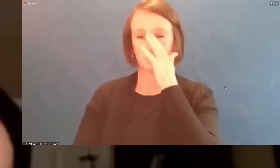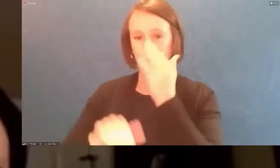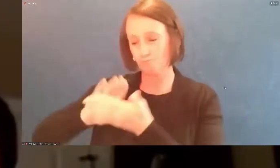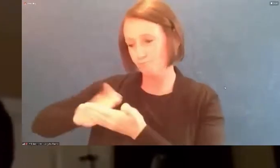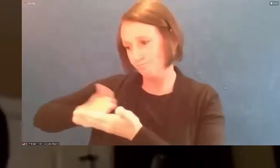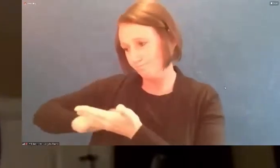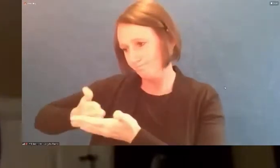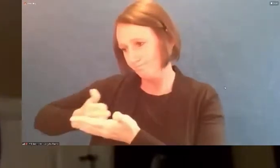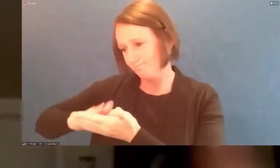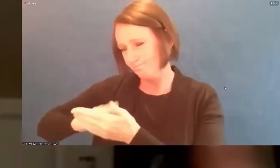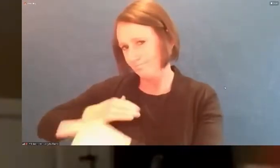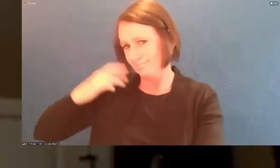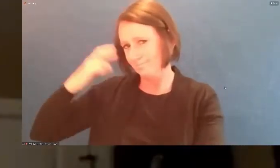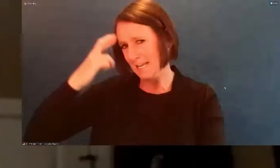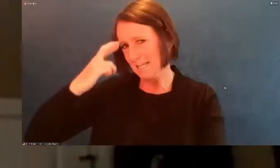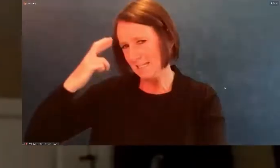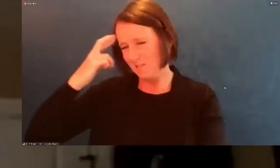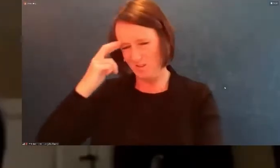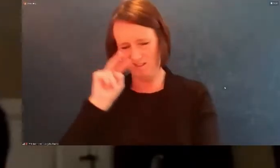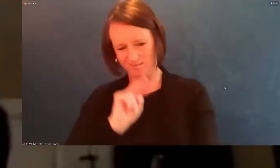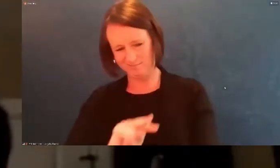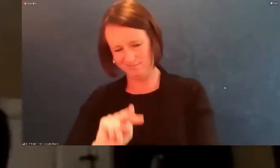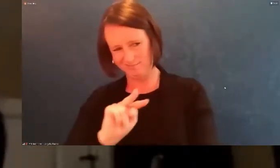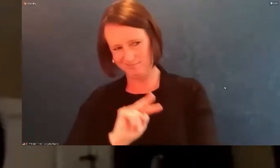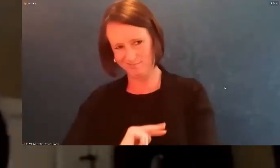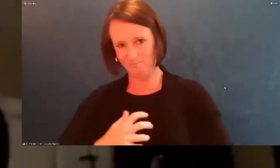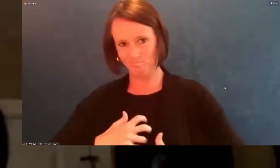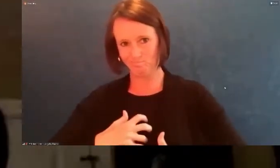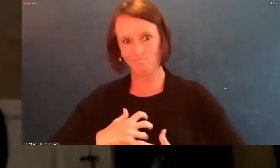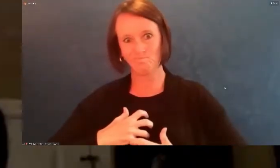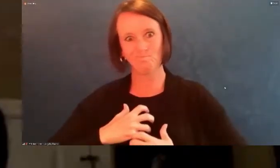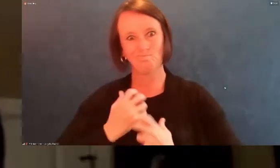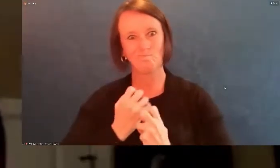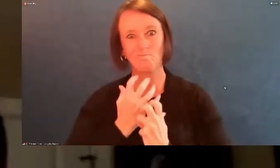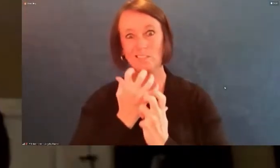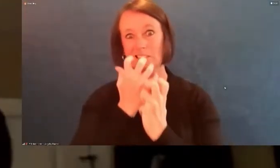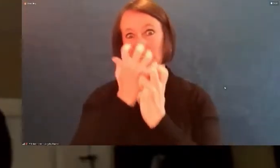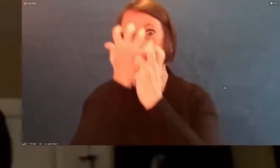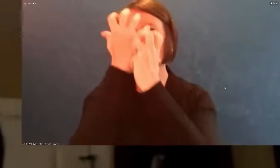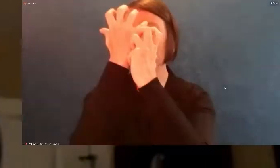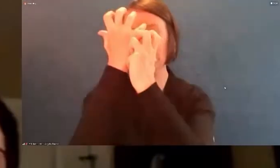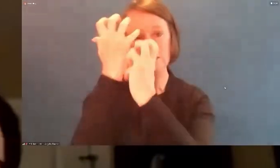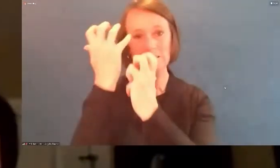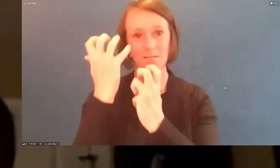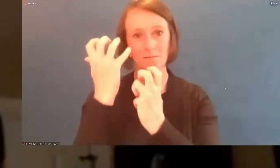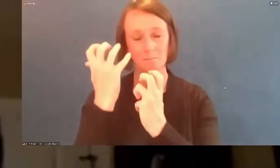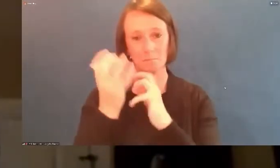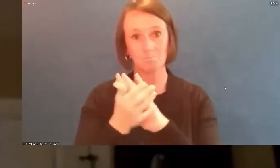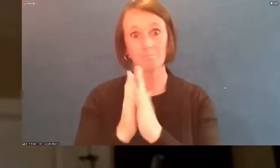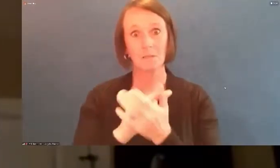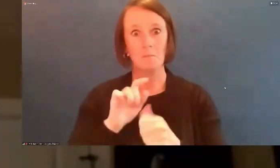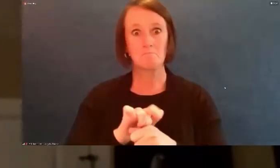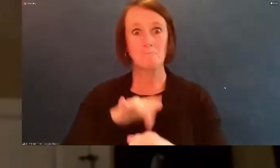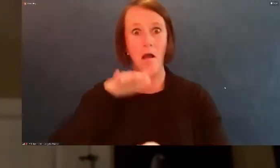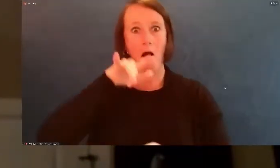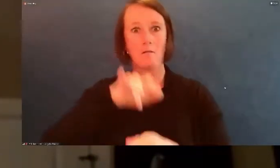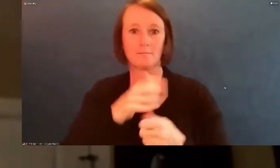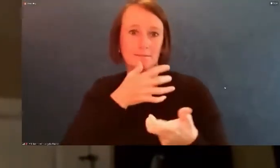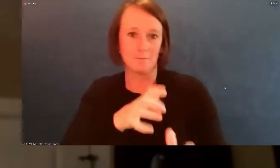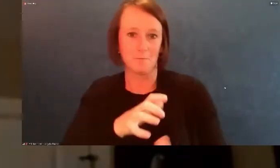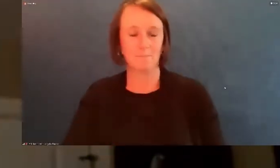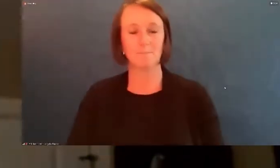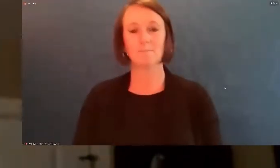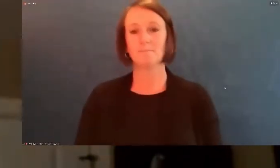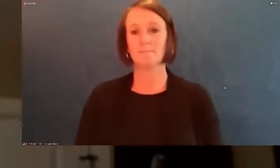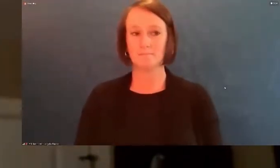kind of realized that I was getting all worked up. I was just about ready to launch into my pure man mad mode. And he didn't want that to happen. And